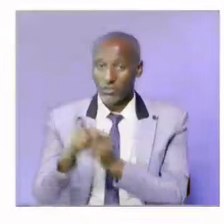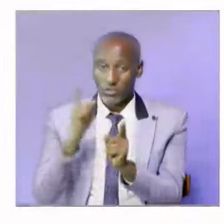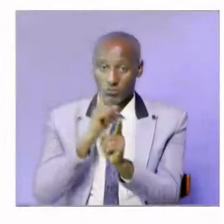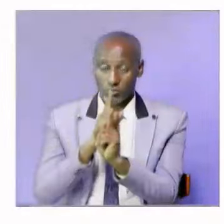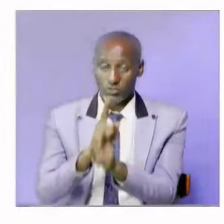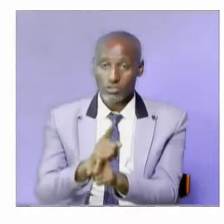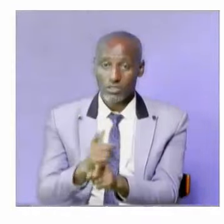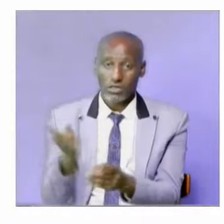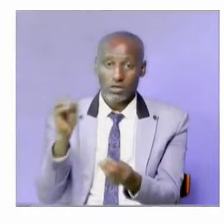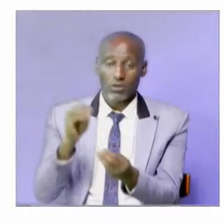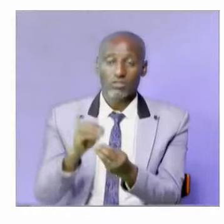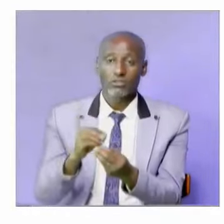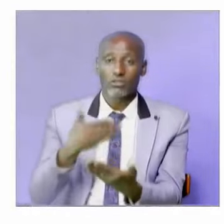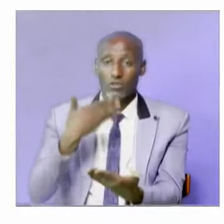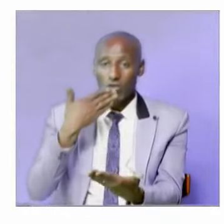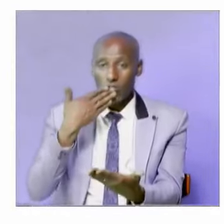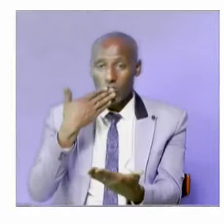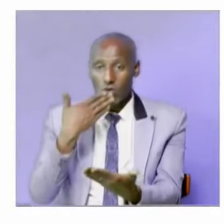yeah.